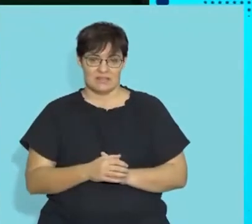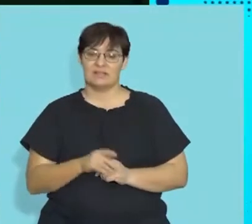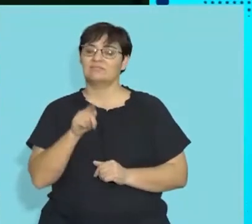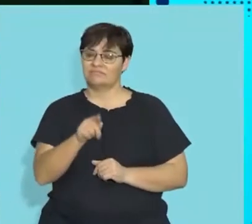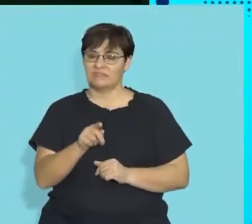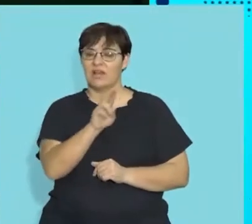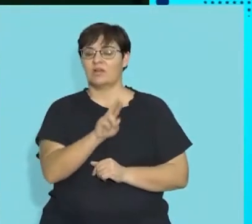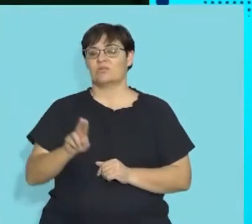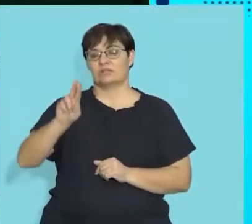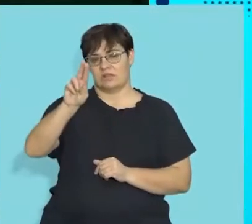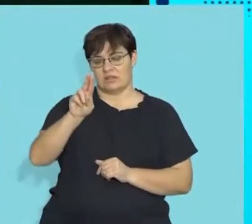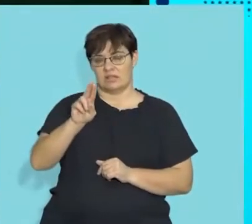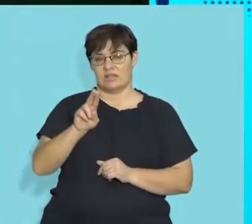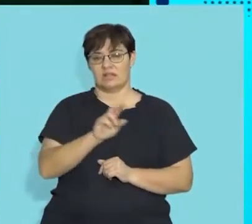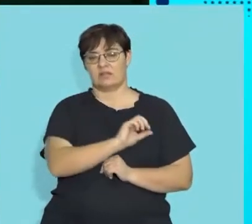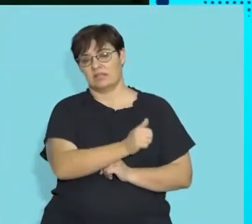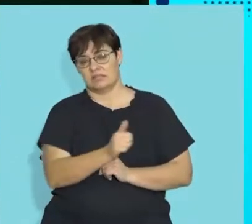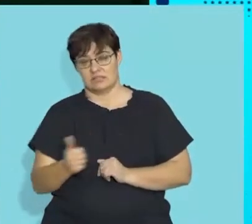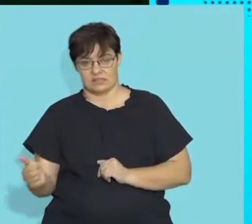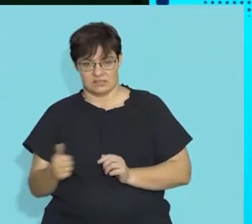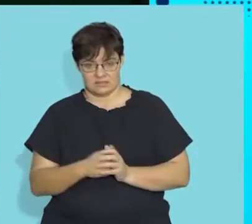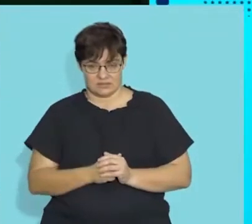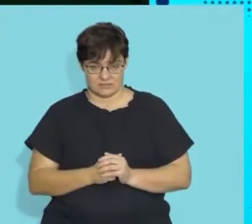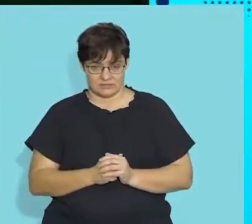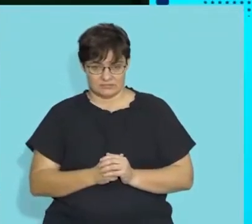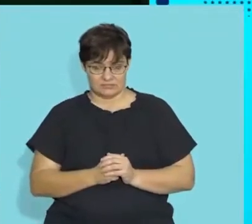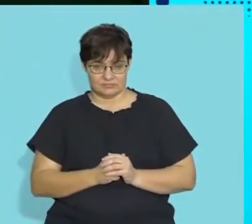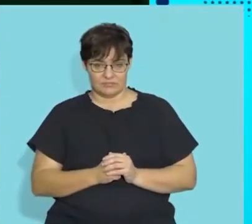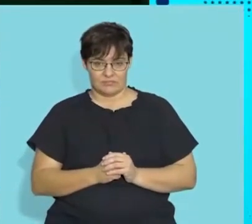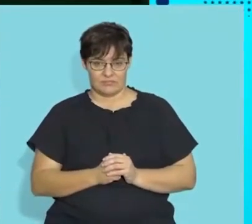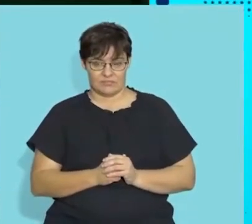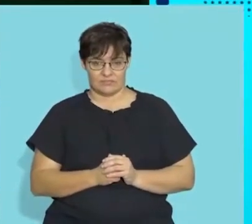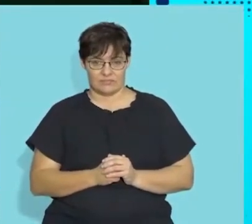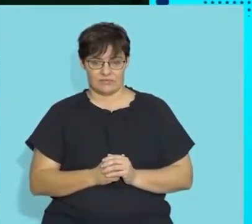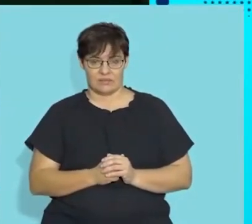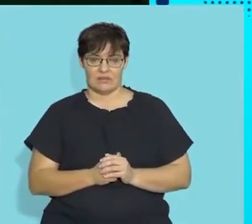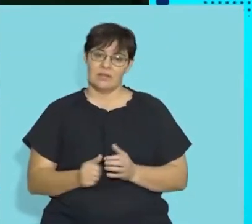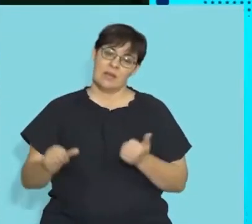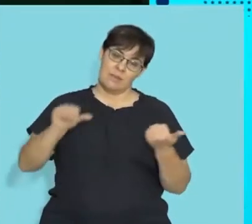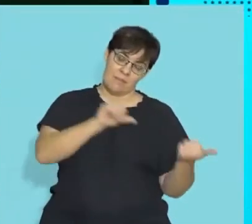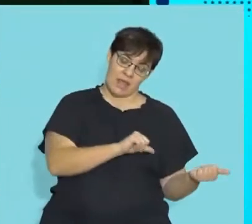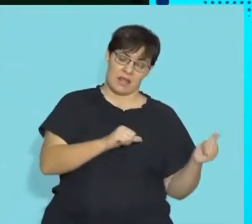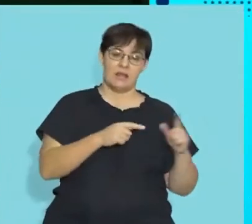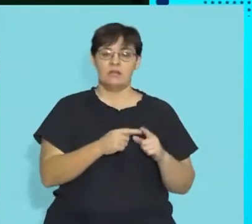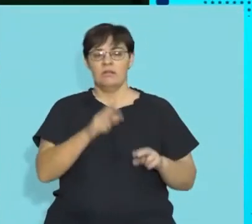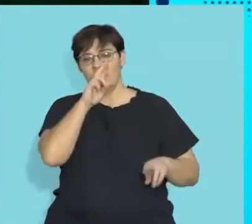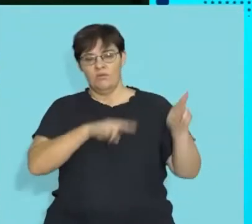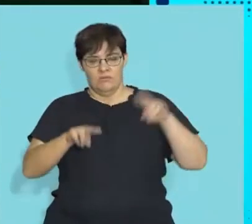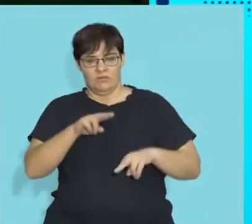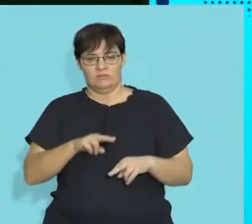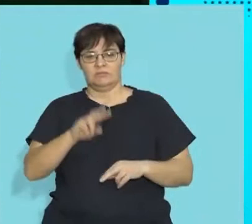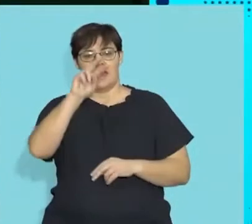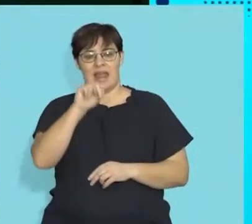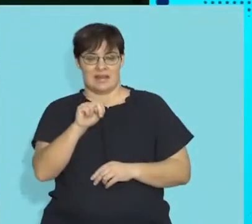This means that it is in fact a quadratic pattern. I'm going to go back to the board to revise